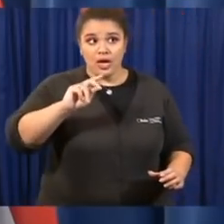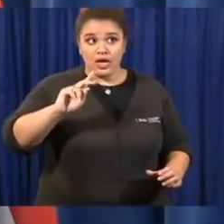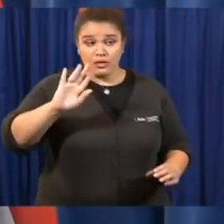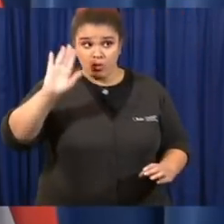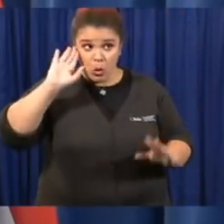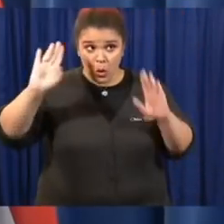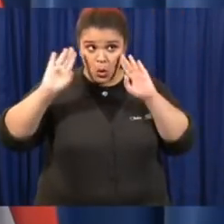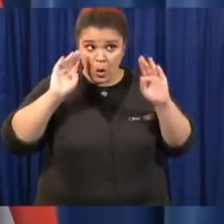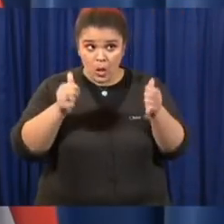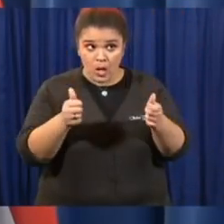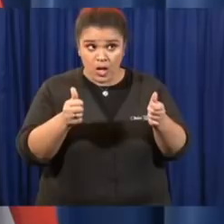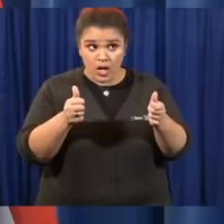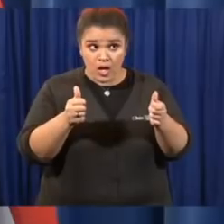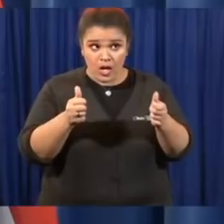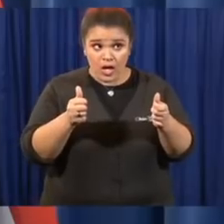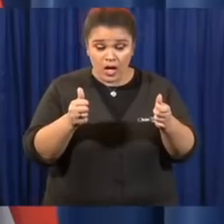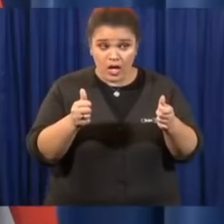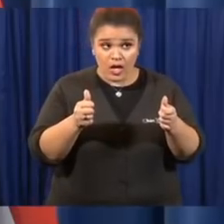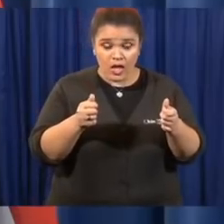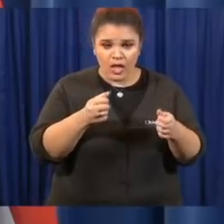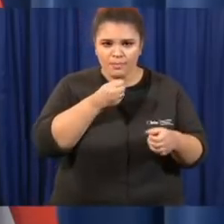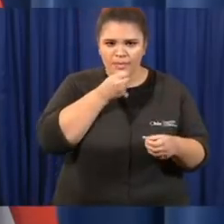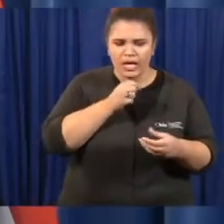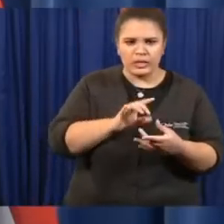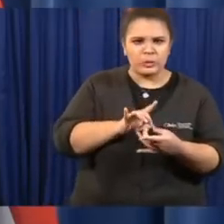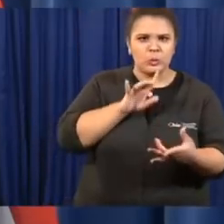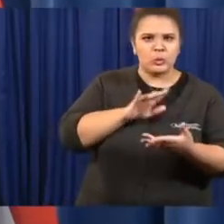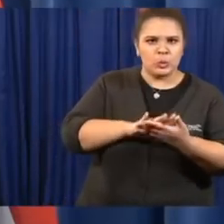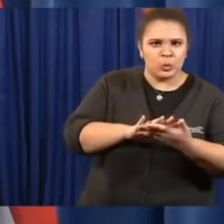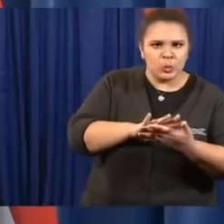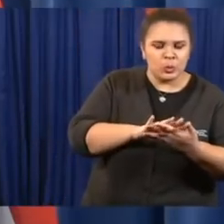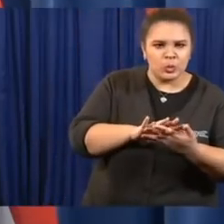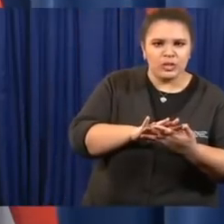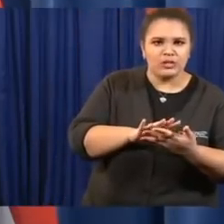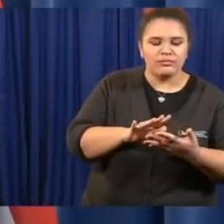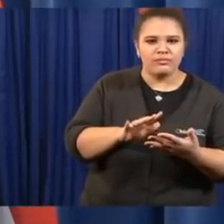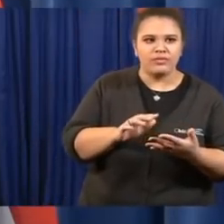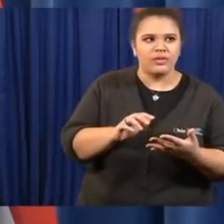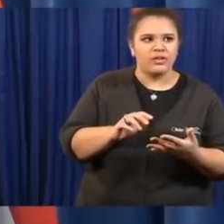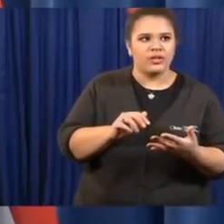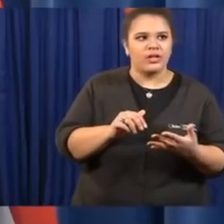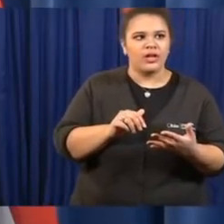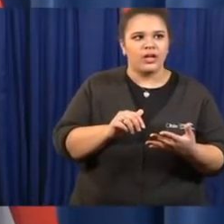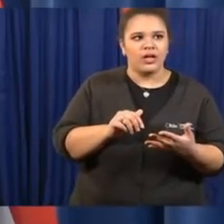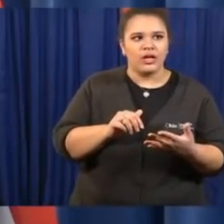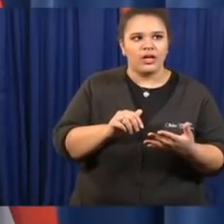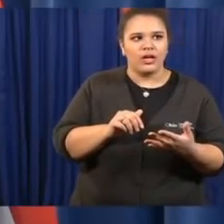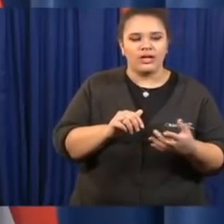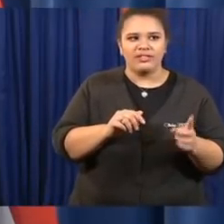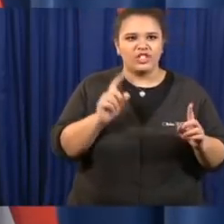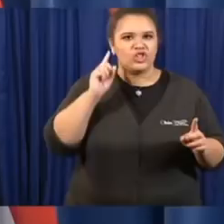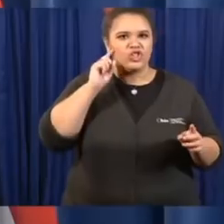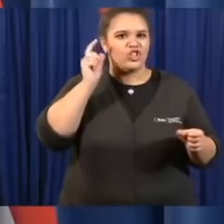Hello, can you hear me? Well, too, so. It's